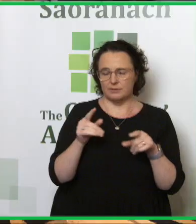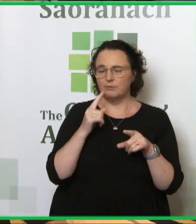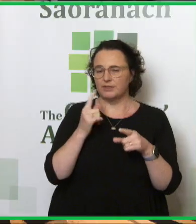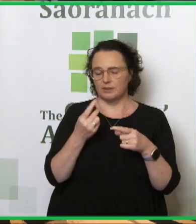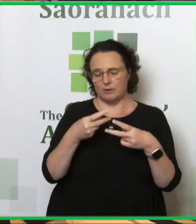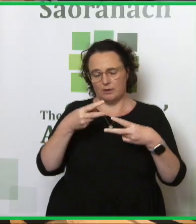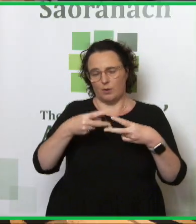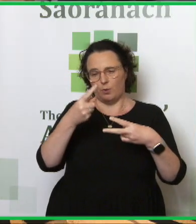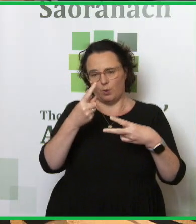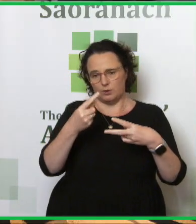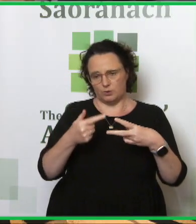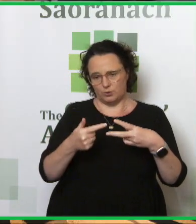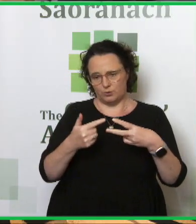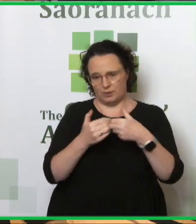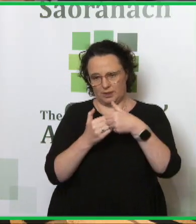there.